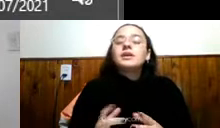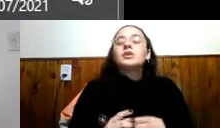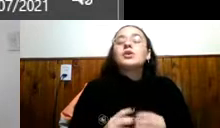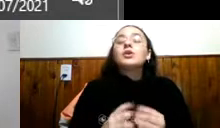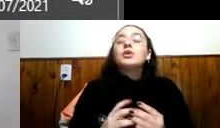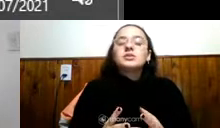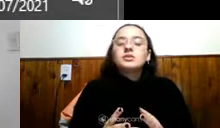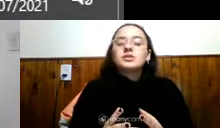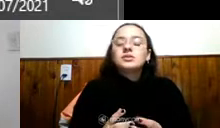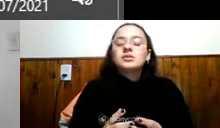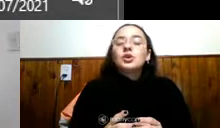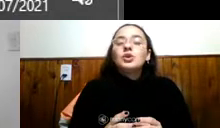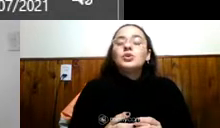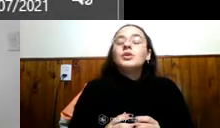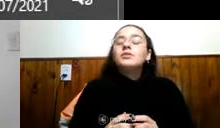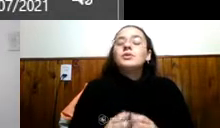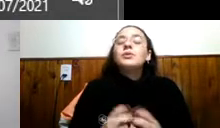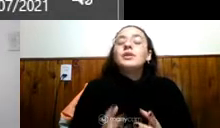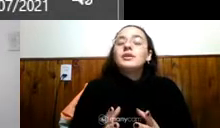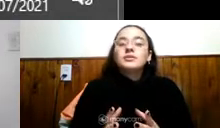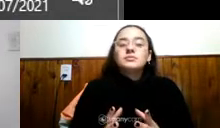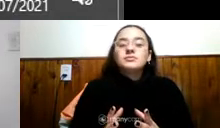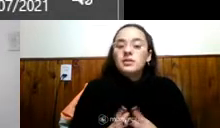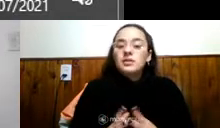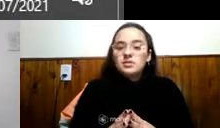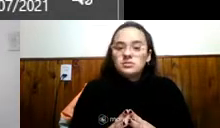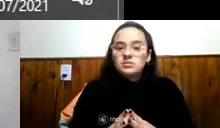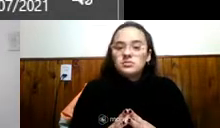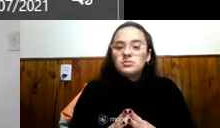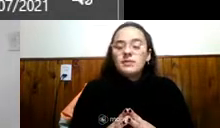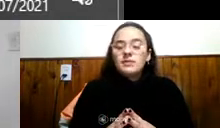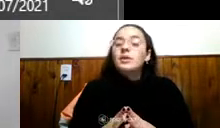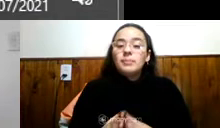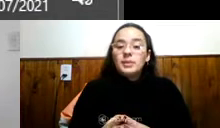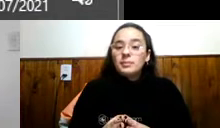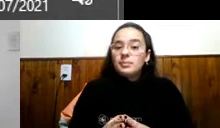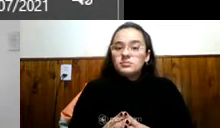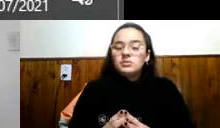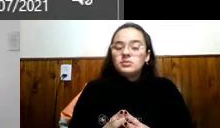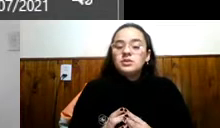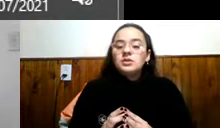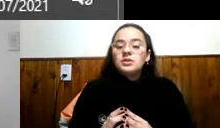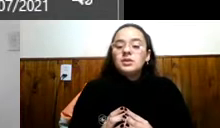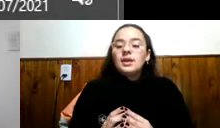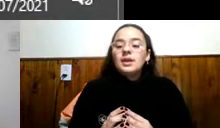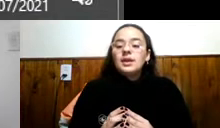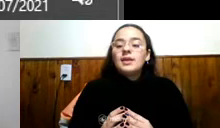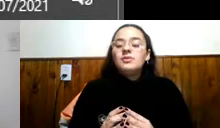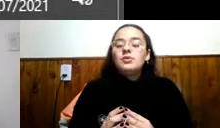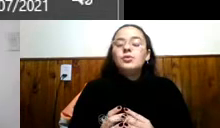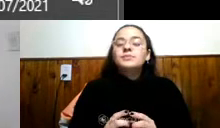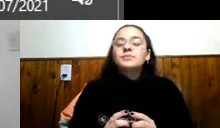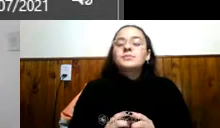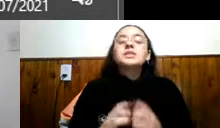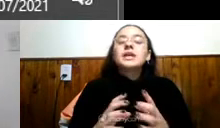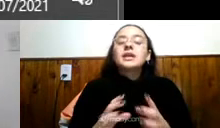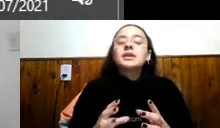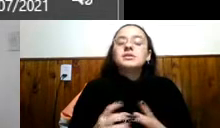live and cultures, you learn a lot about that people, and